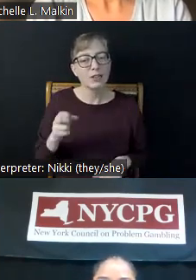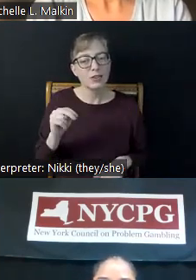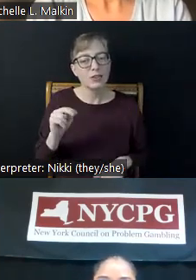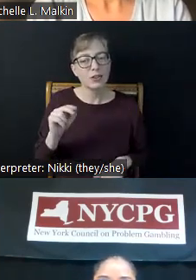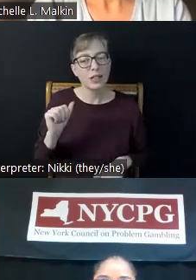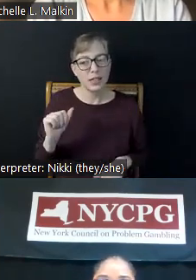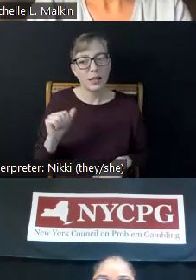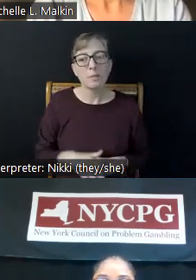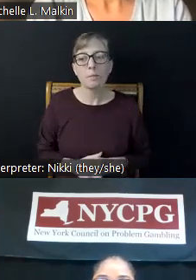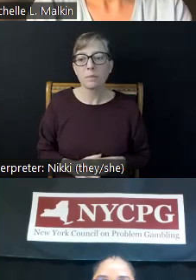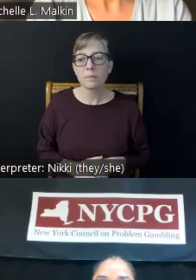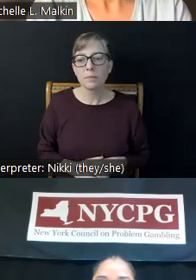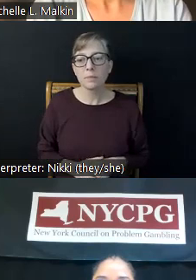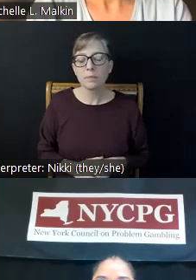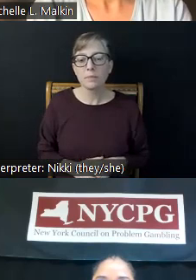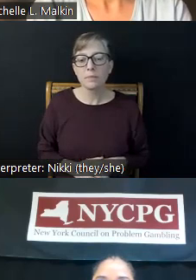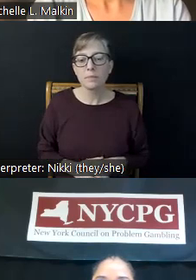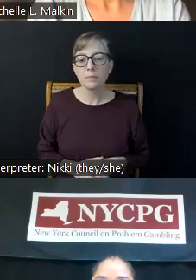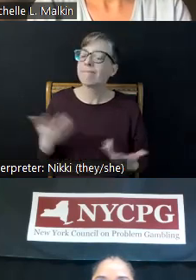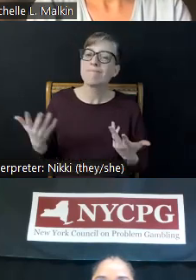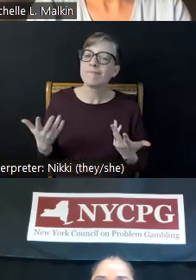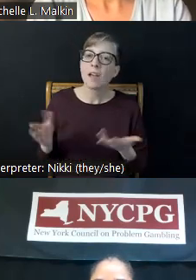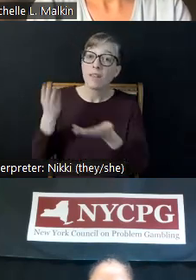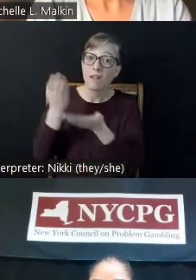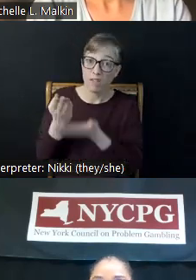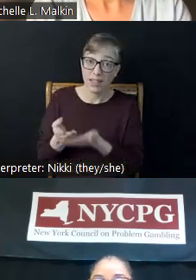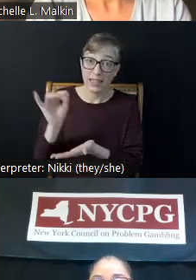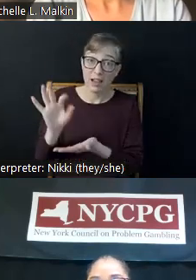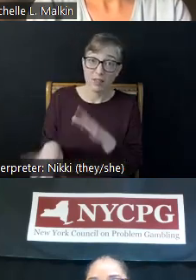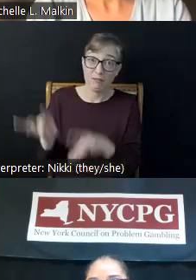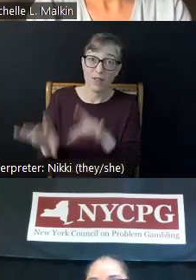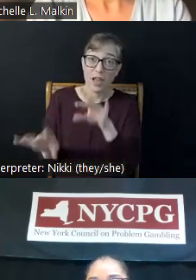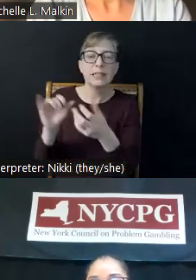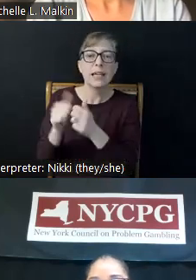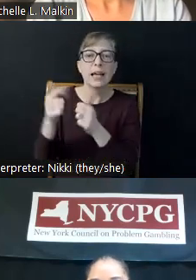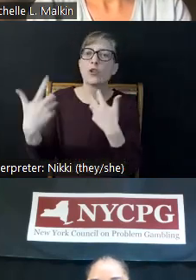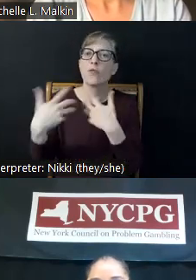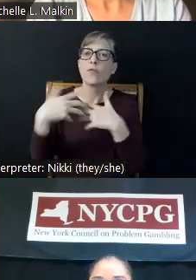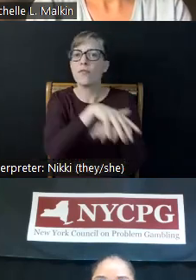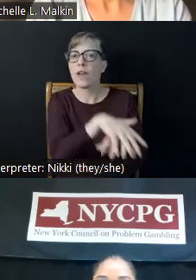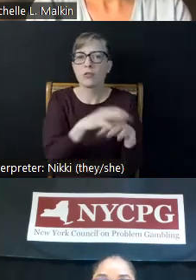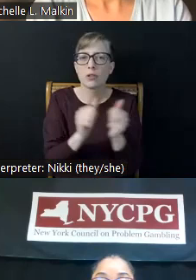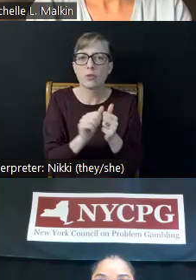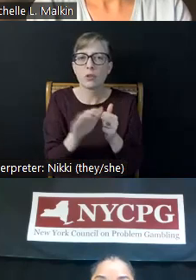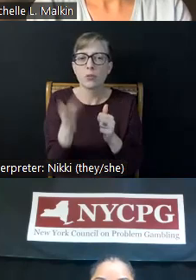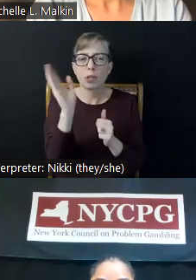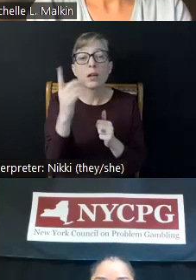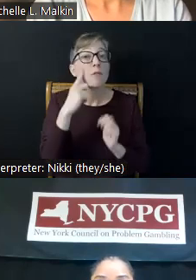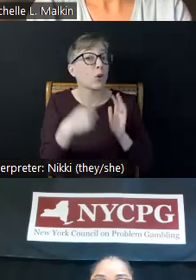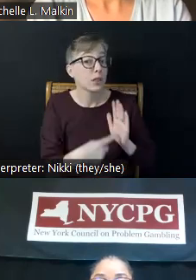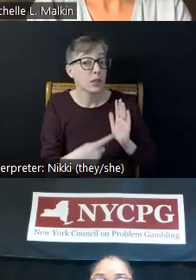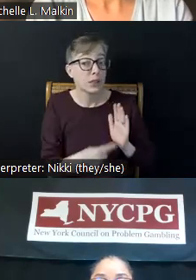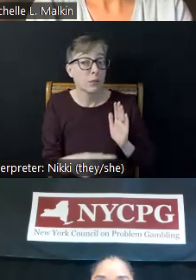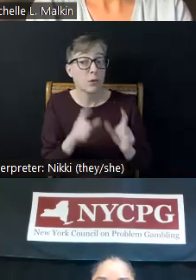the validity of the findings in the presentation? And for example, people not fully